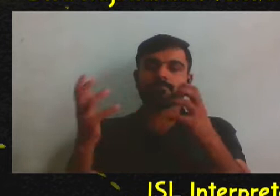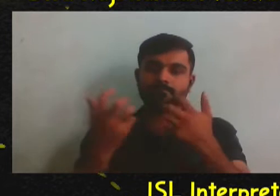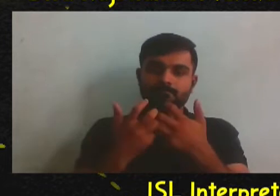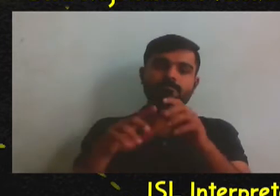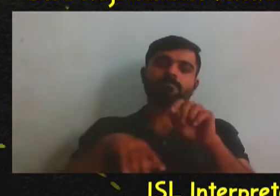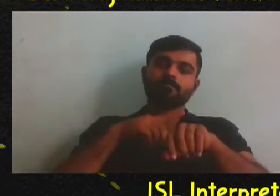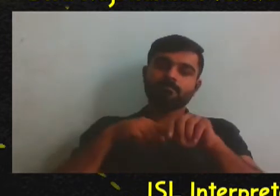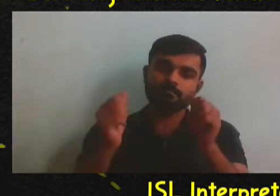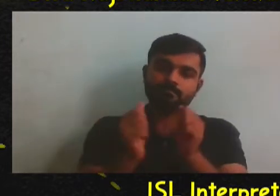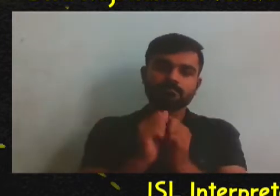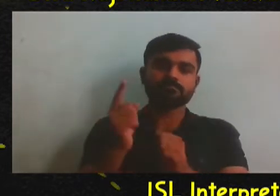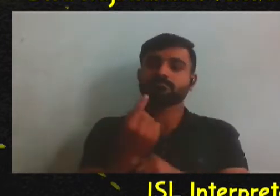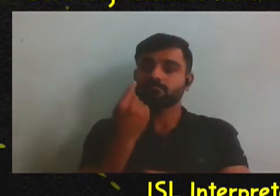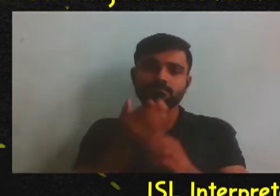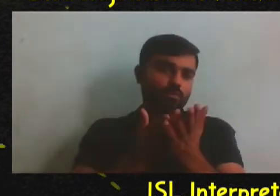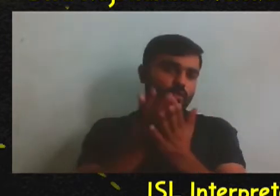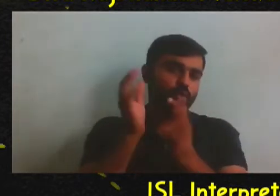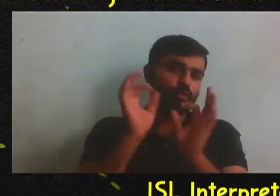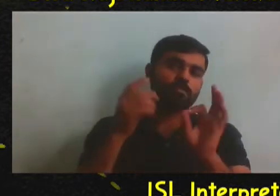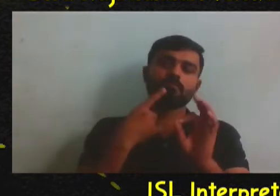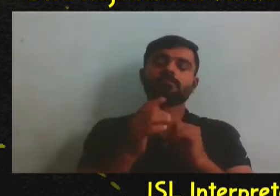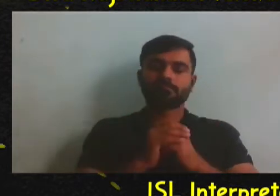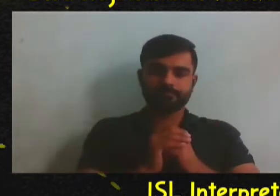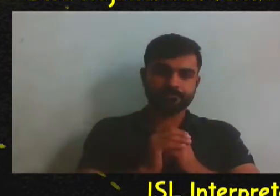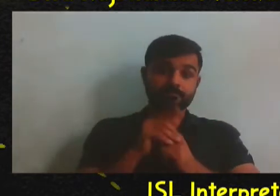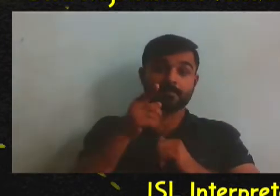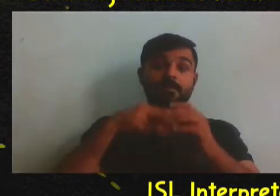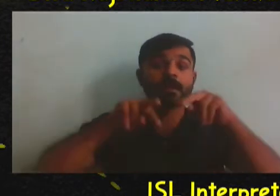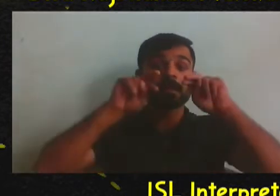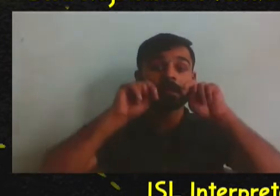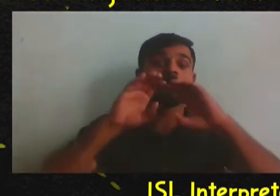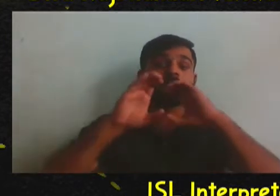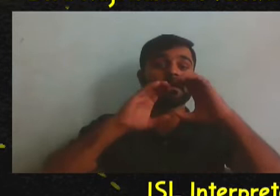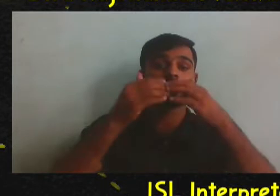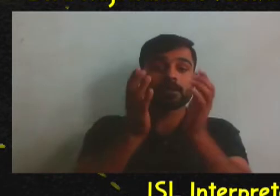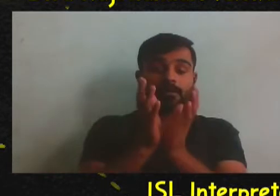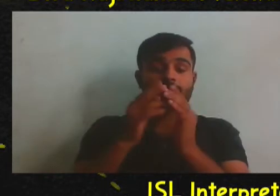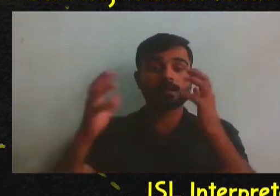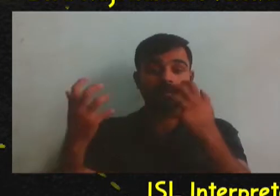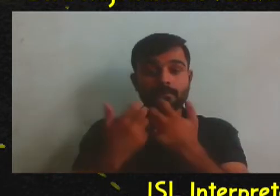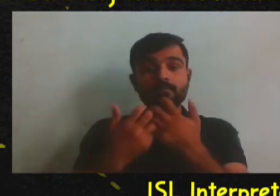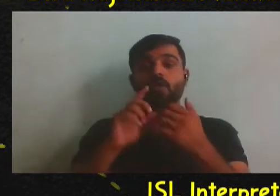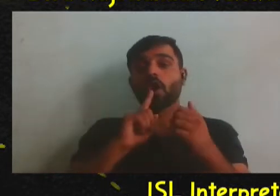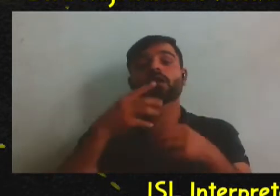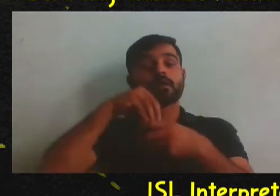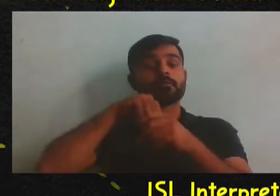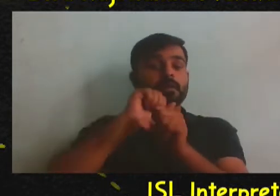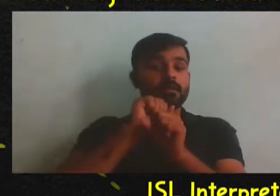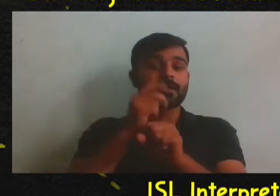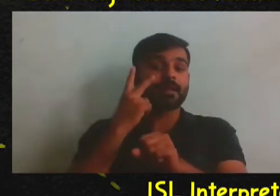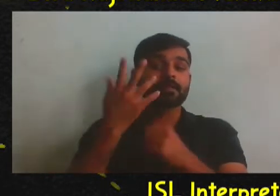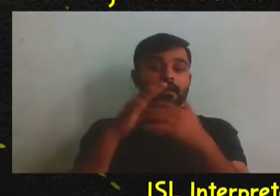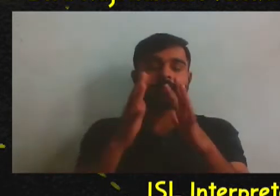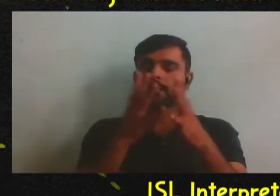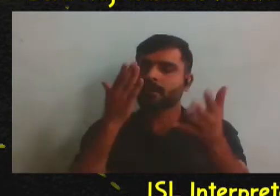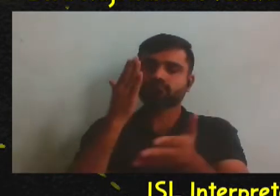not the only way, that we need community interventions in order for both to work. And we've seen brands, and I bring this